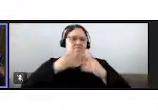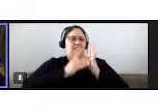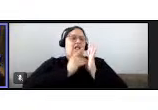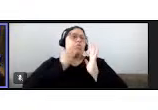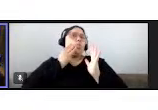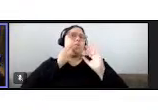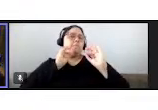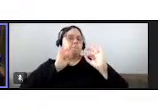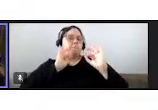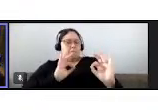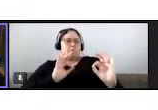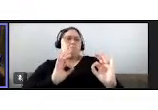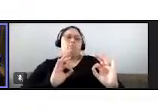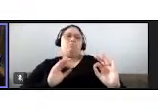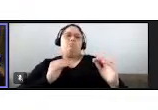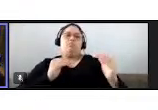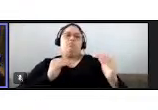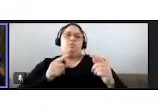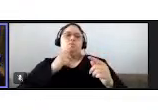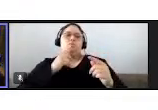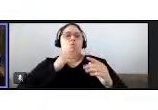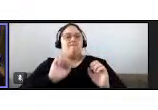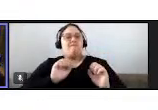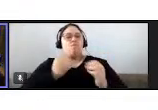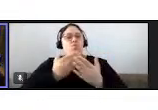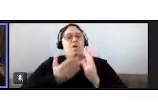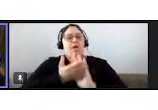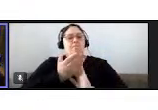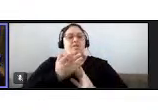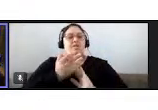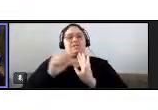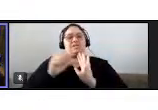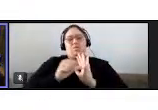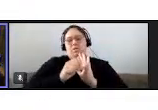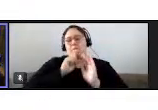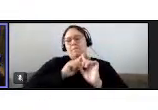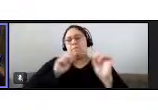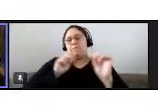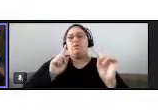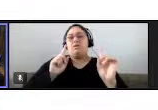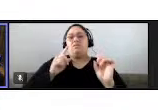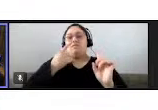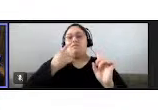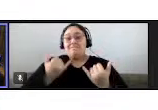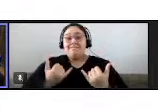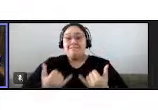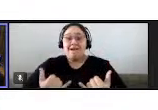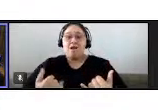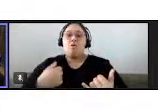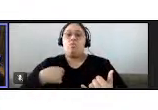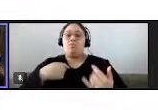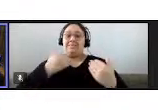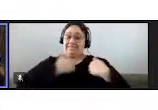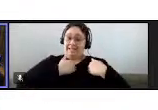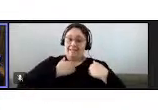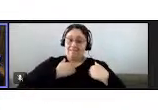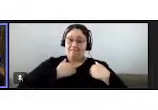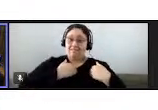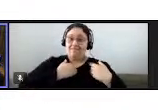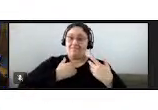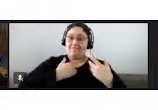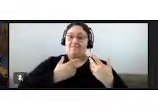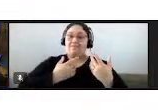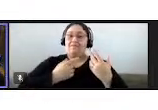when, that was on those upgrading, that was important. But also for now, we are safe, and